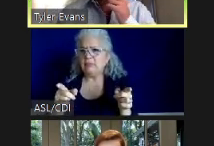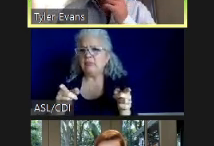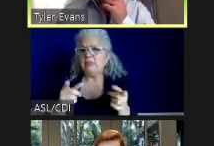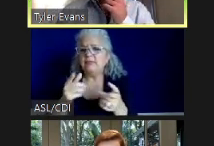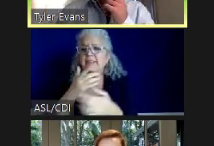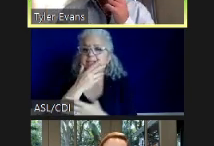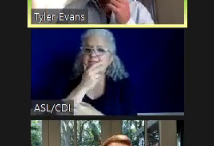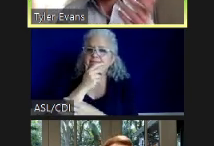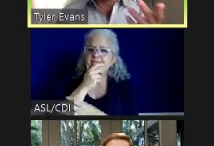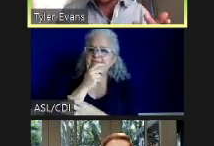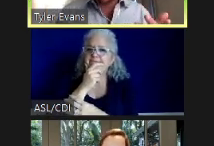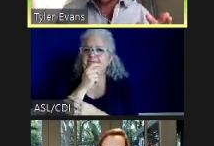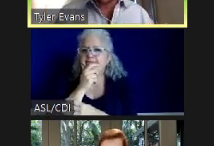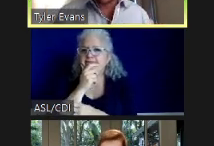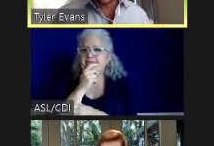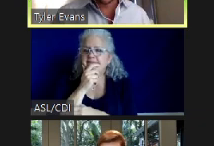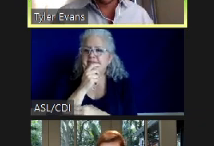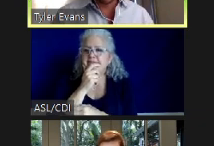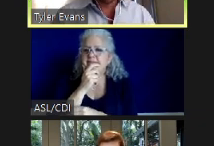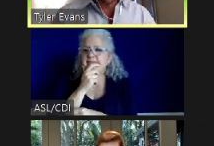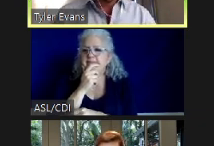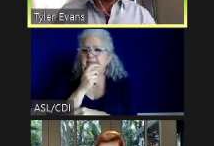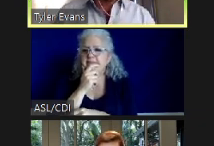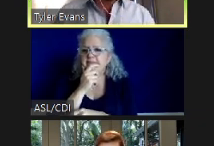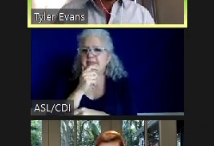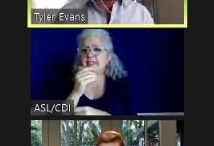lot, right? So diabetes is a good one.